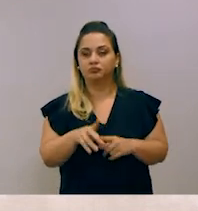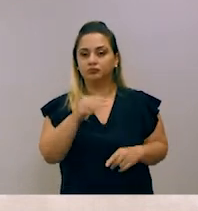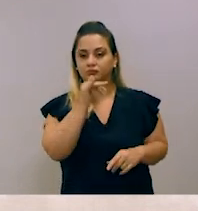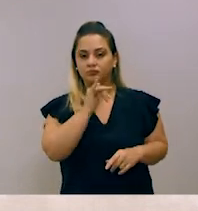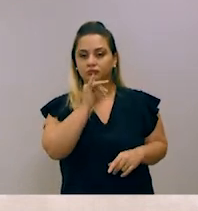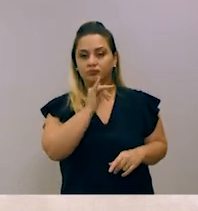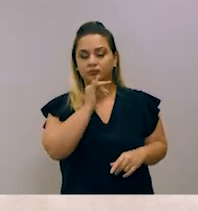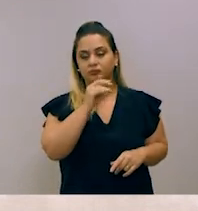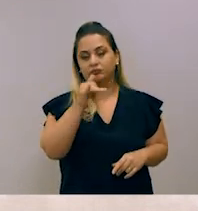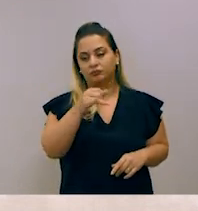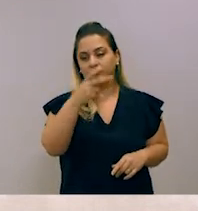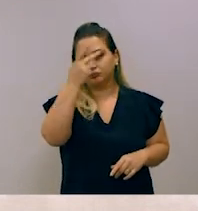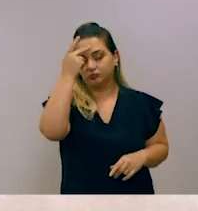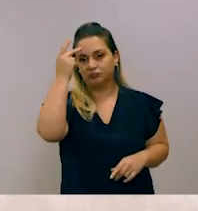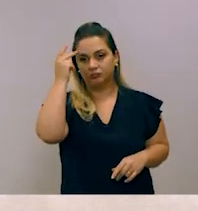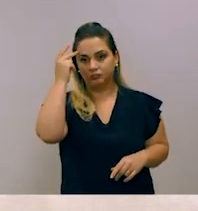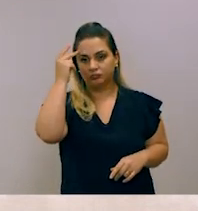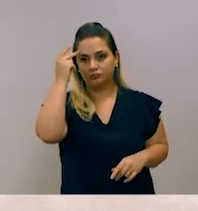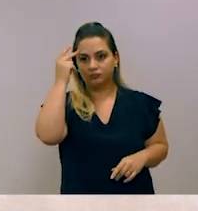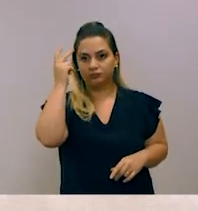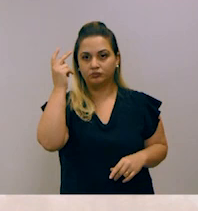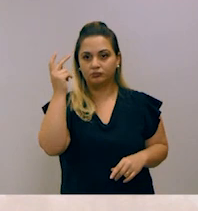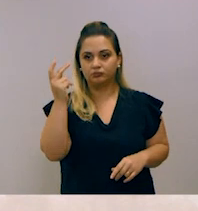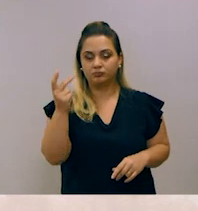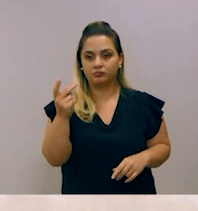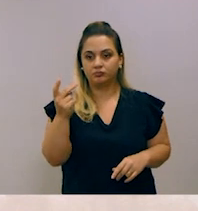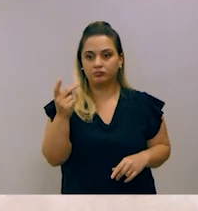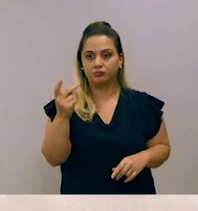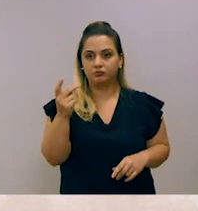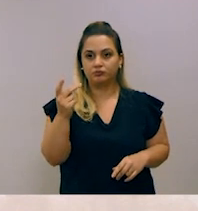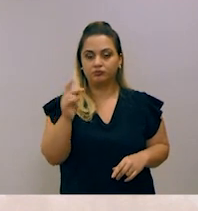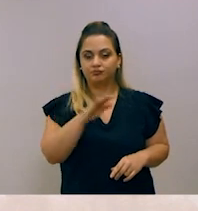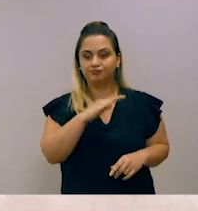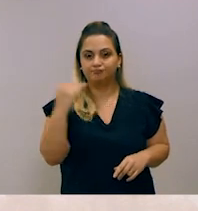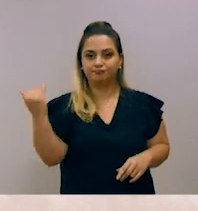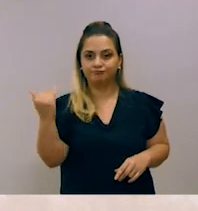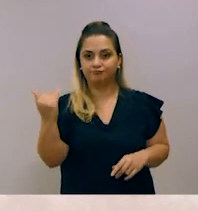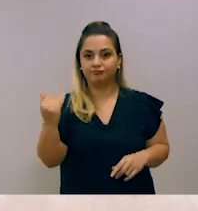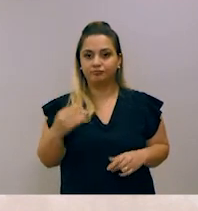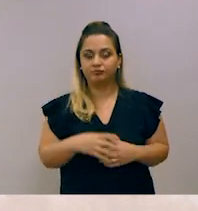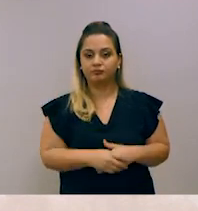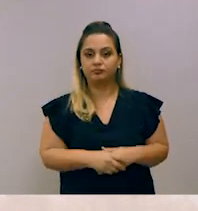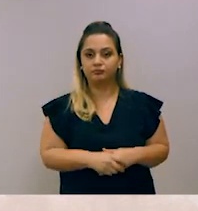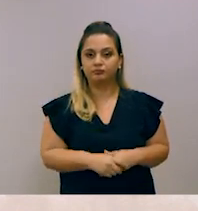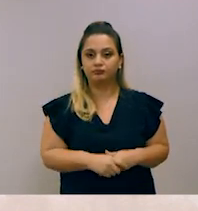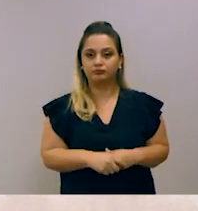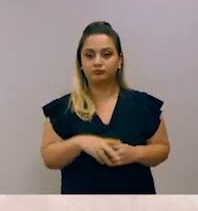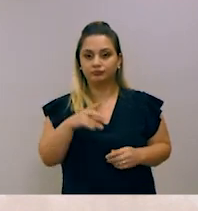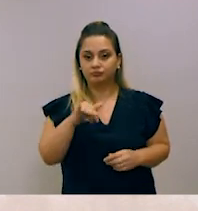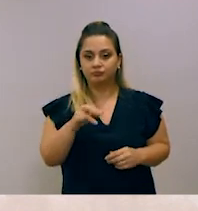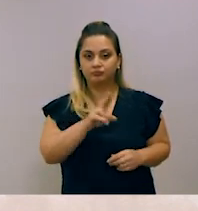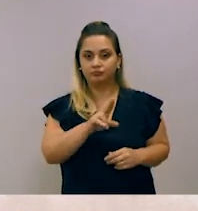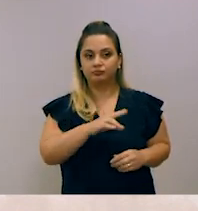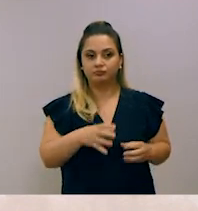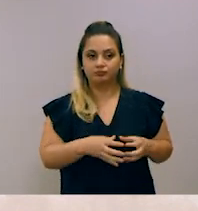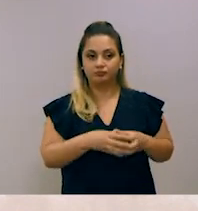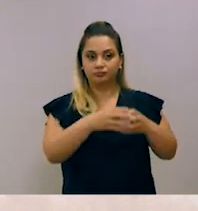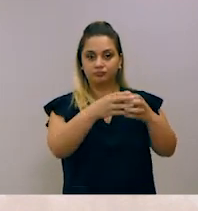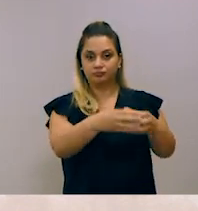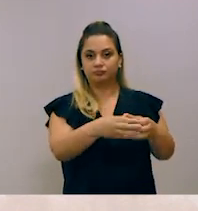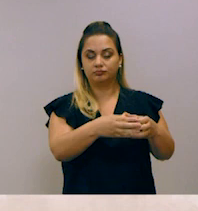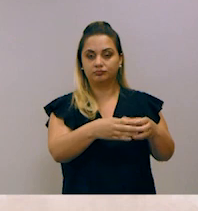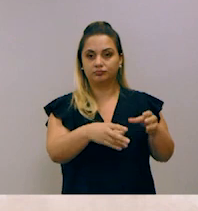number. The example that Alexandre gave it to us, the application of fines to a deceased person. If